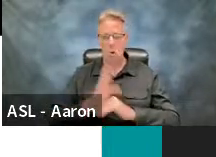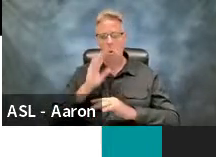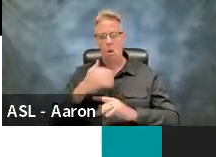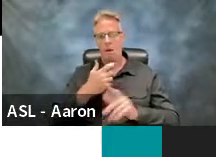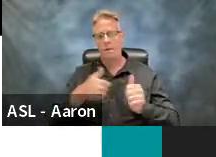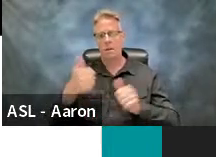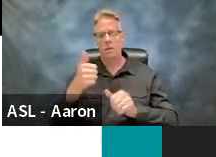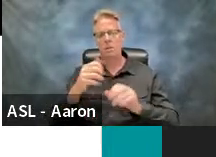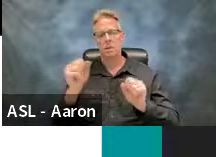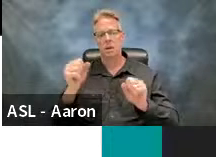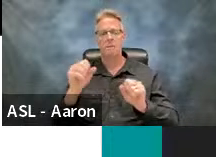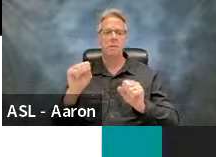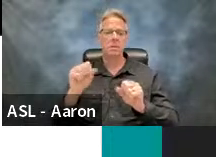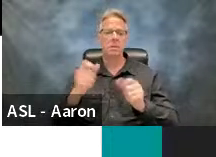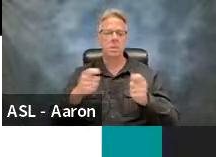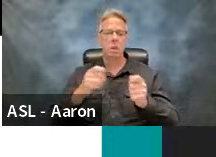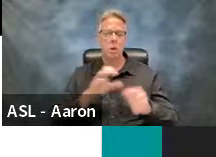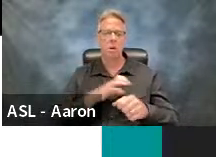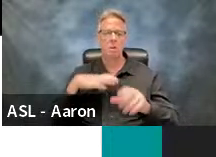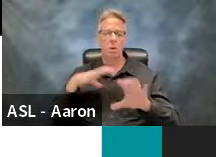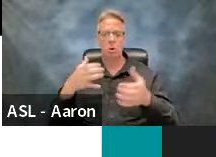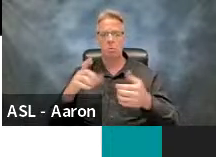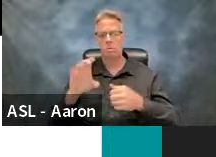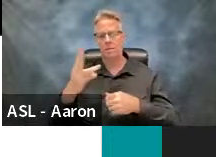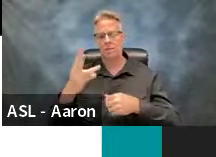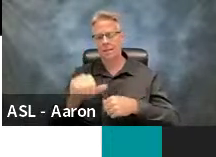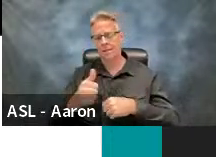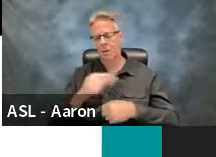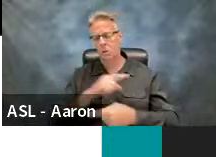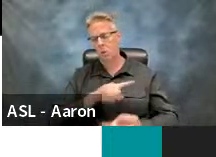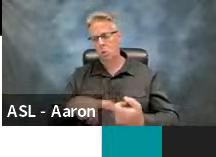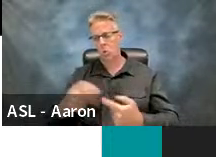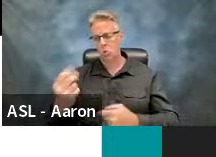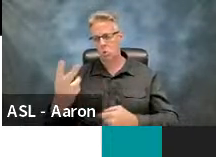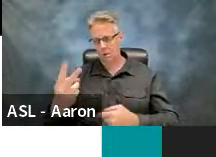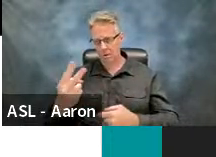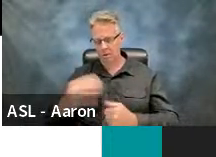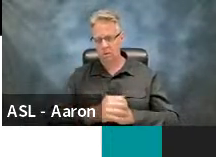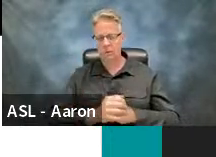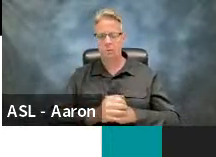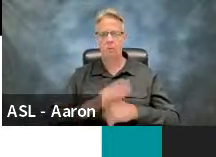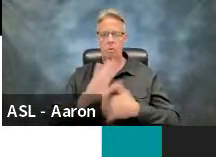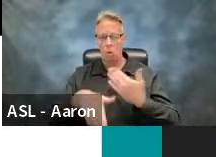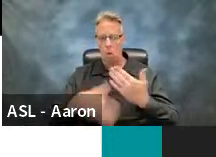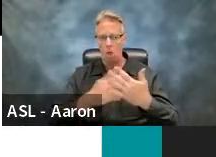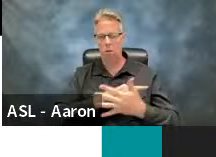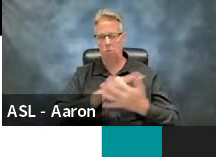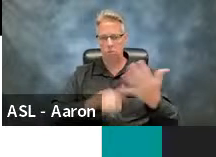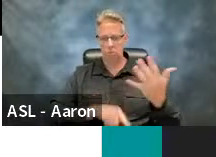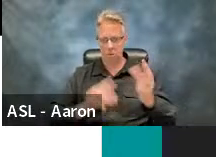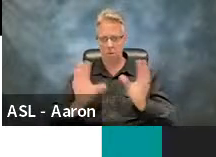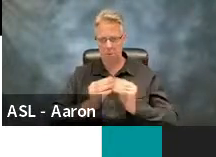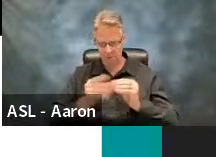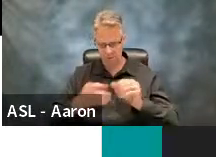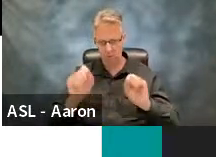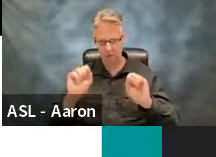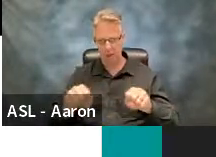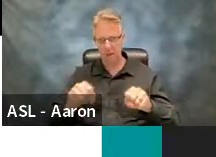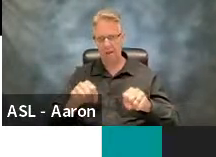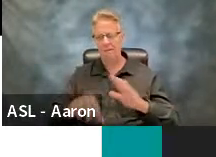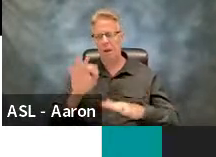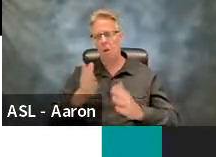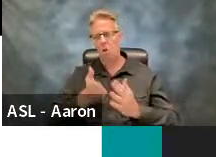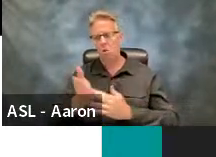Executive Steering Group meeting on December 16th, 10 a.m. To noon. And of course, like all of our meetings, you can find these on the